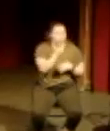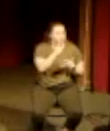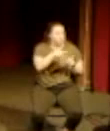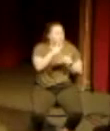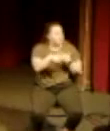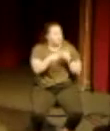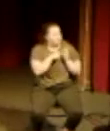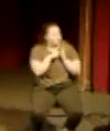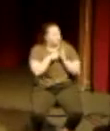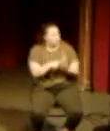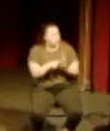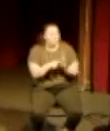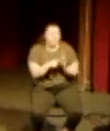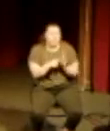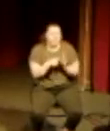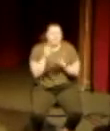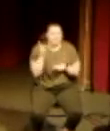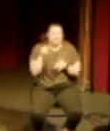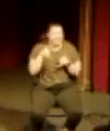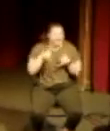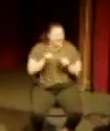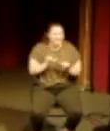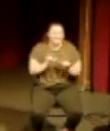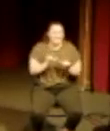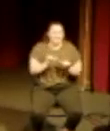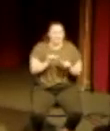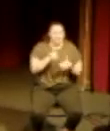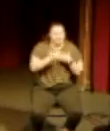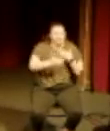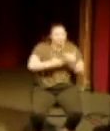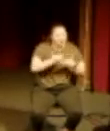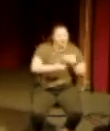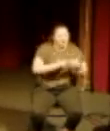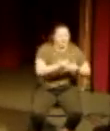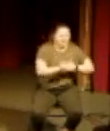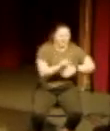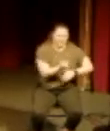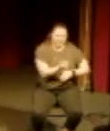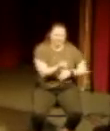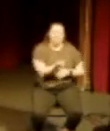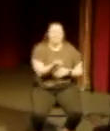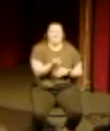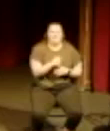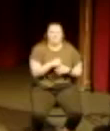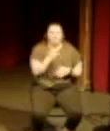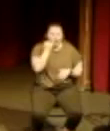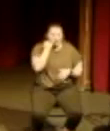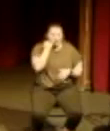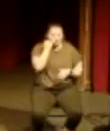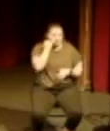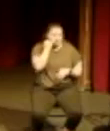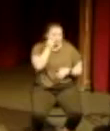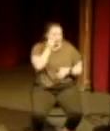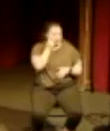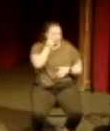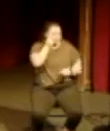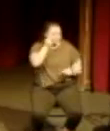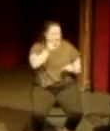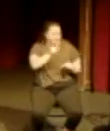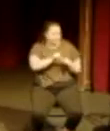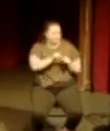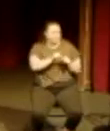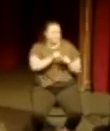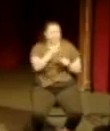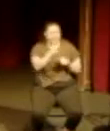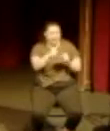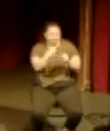you, and these are still kind of in process, if you will. You'll recall that 5 years ago, the